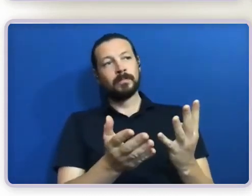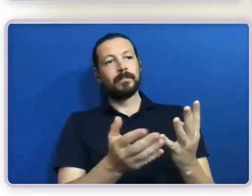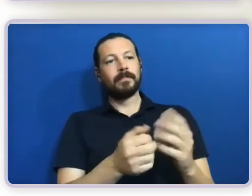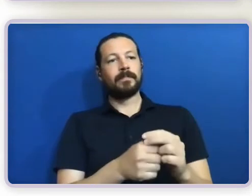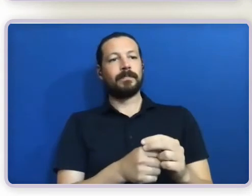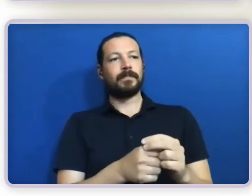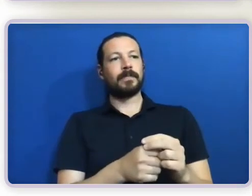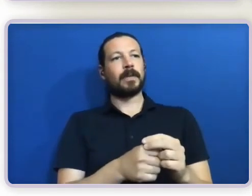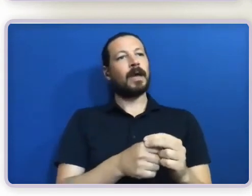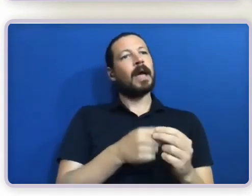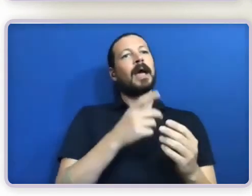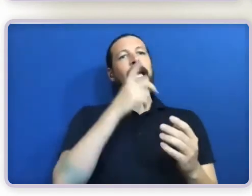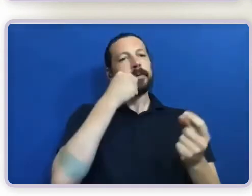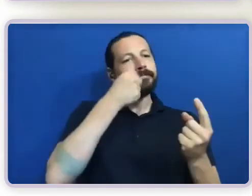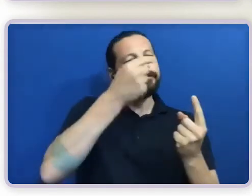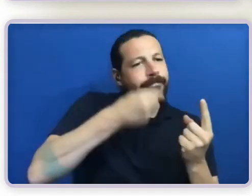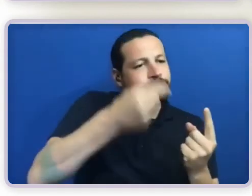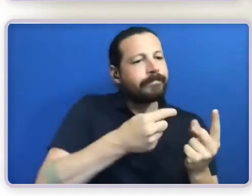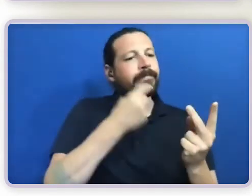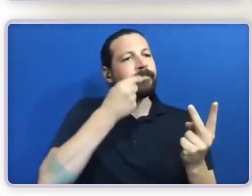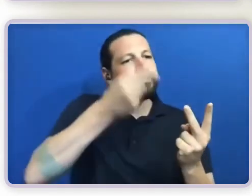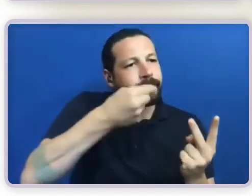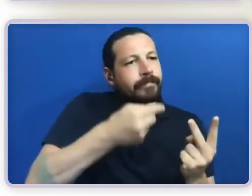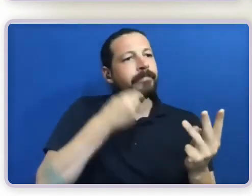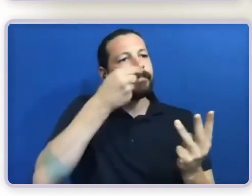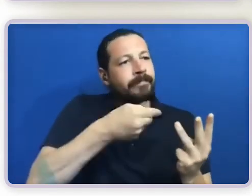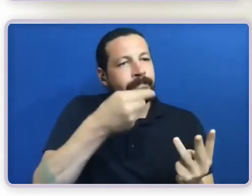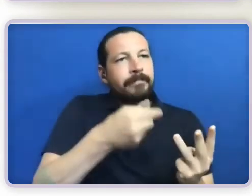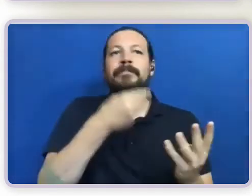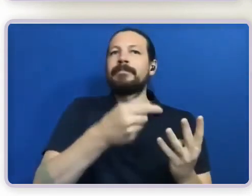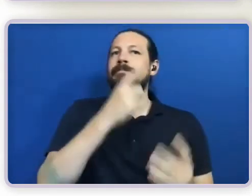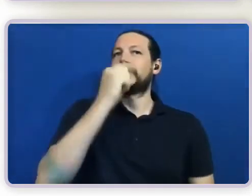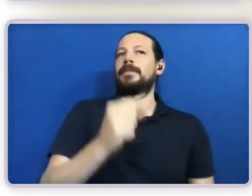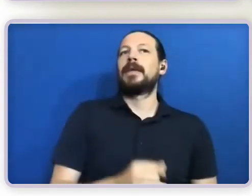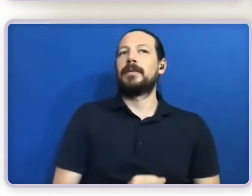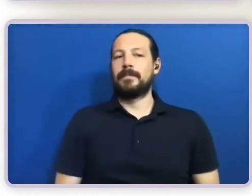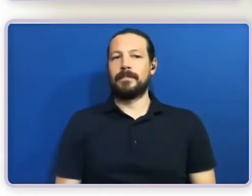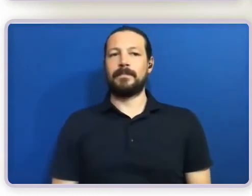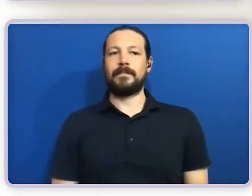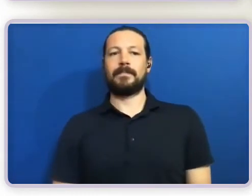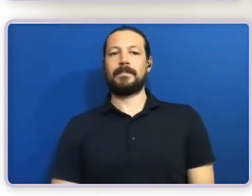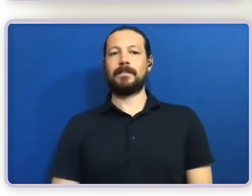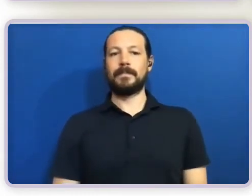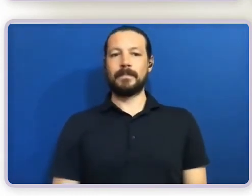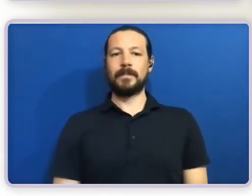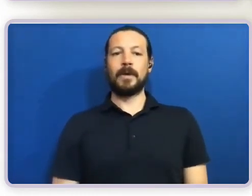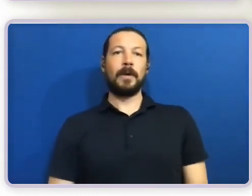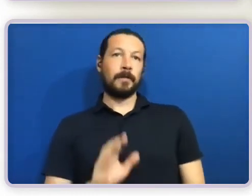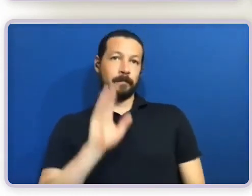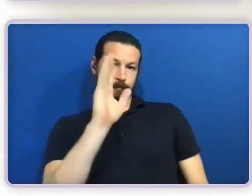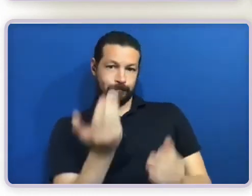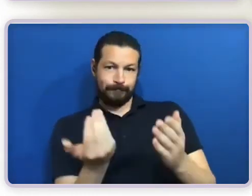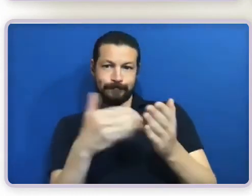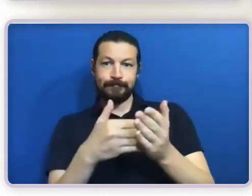know about any repercussions. Yeah, fantastic. Okay, Can I just next, add?